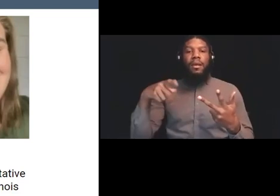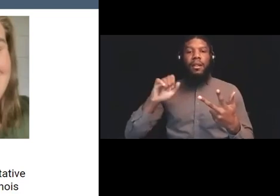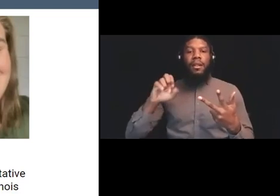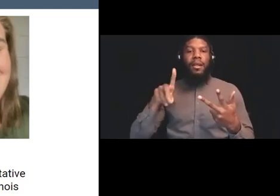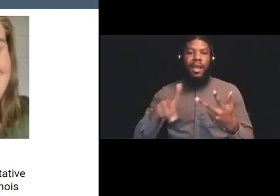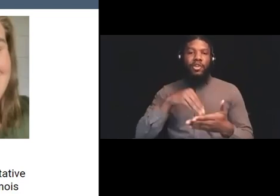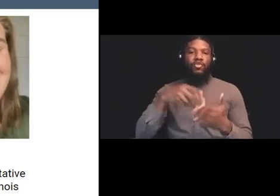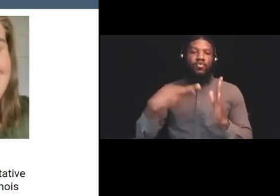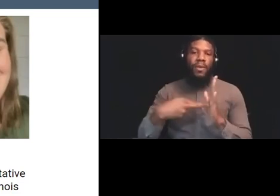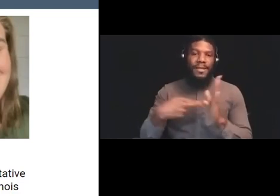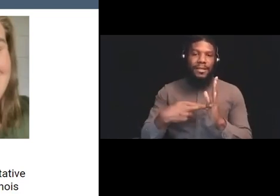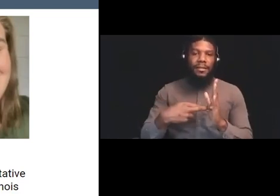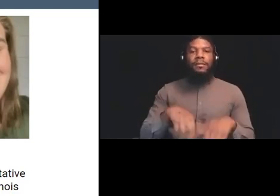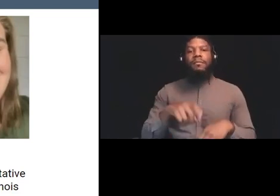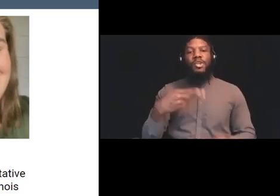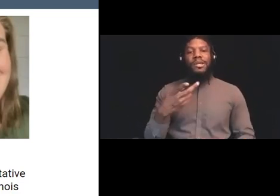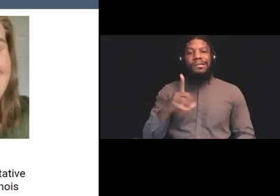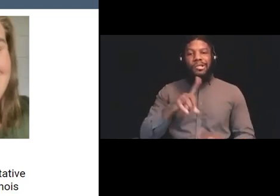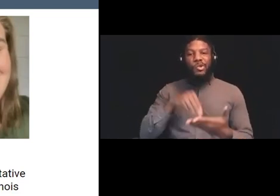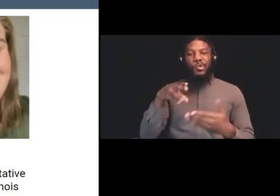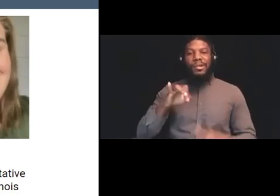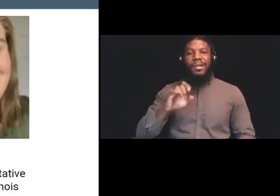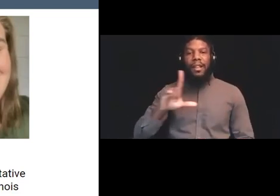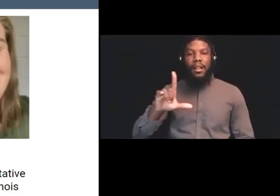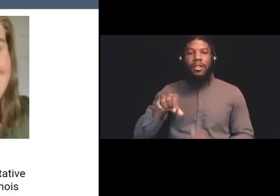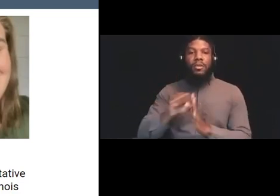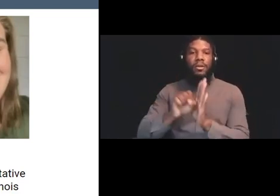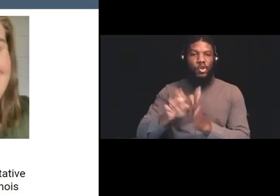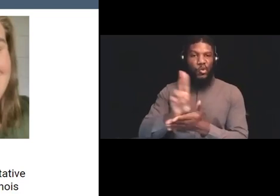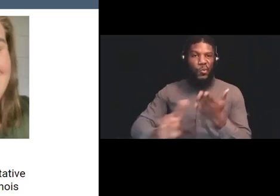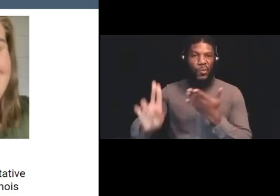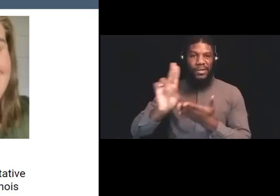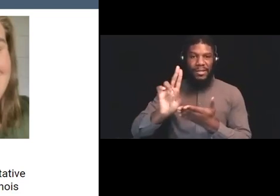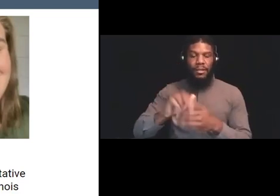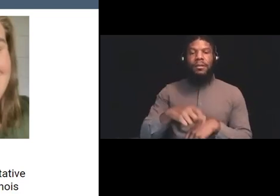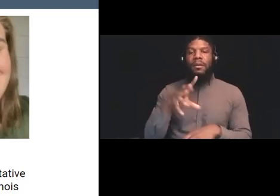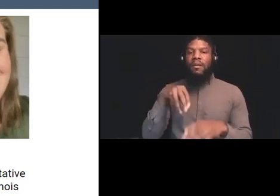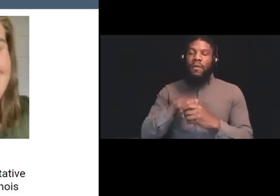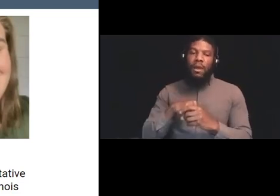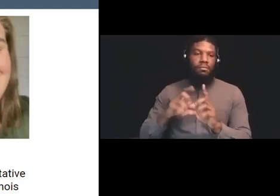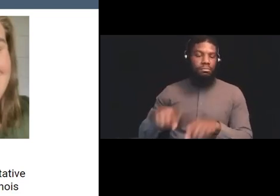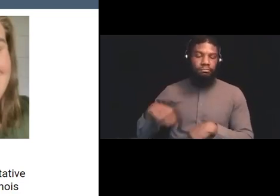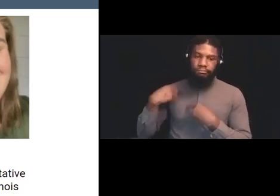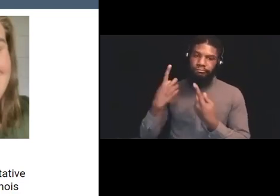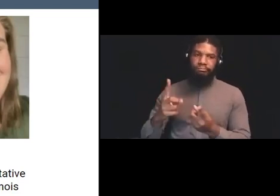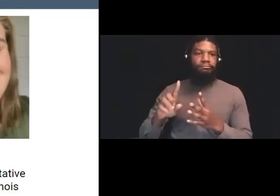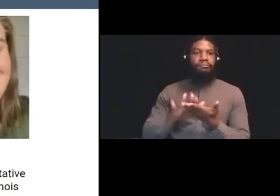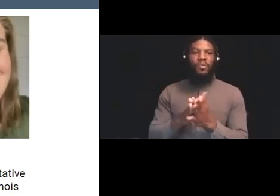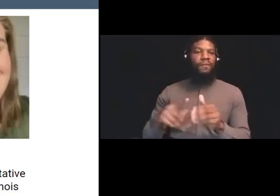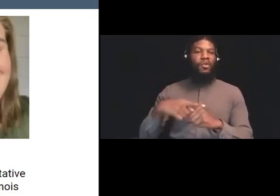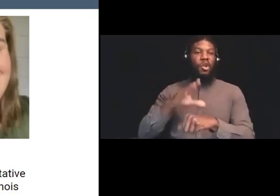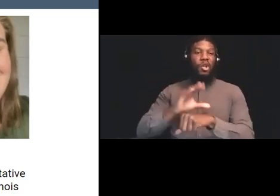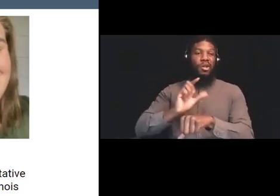children's literature at Illinois State University. She's been involved in Writing Center work since she first became a consultant